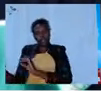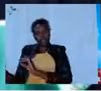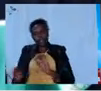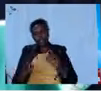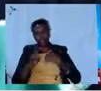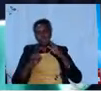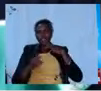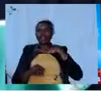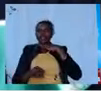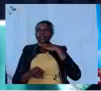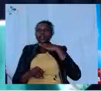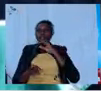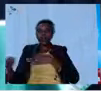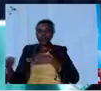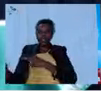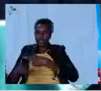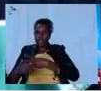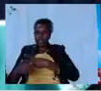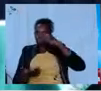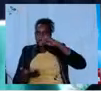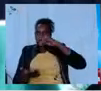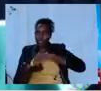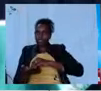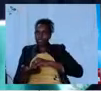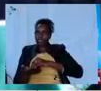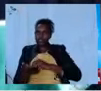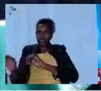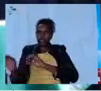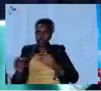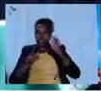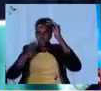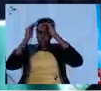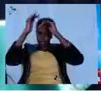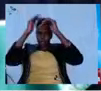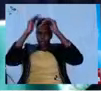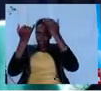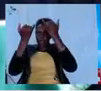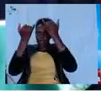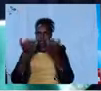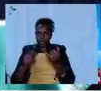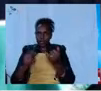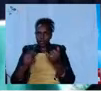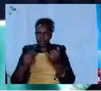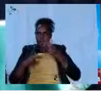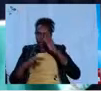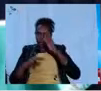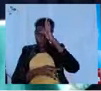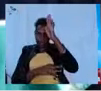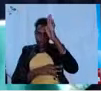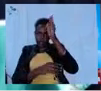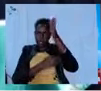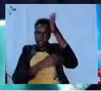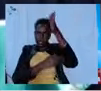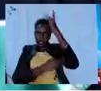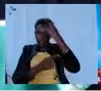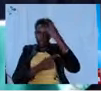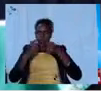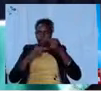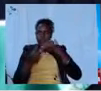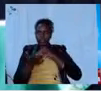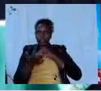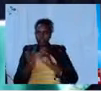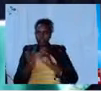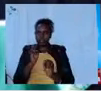He descended to the dead. On that day, He rose again. He ascended into heaven and seated at the right hand of the Father. He'll